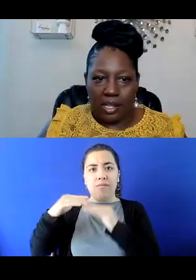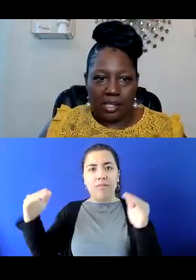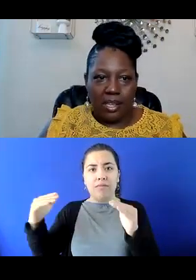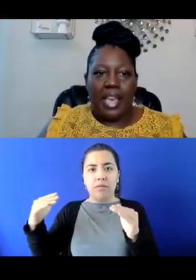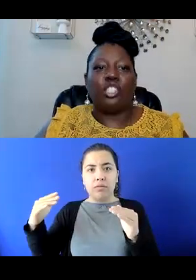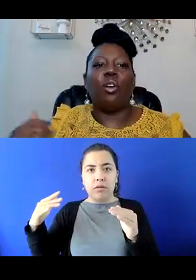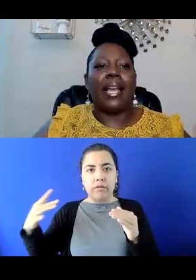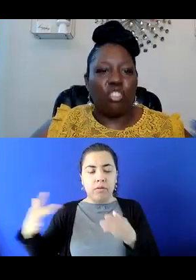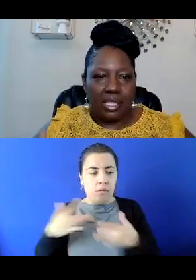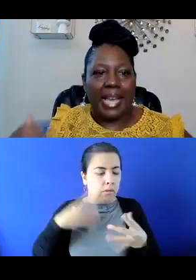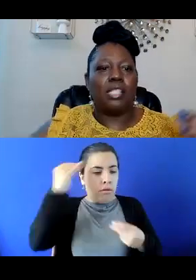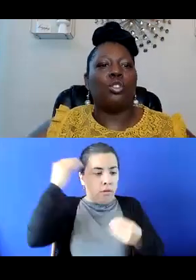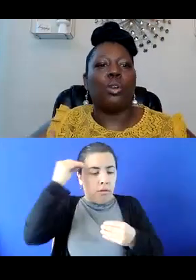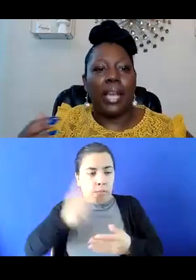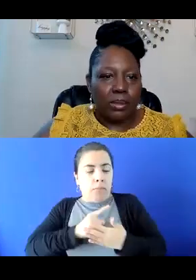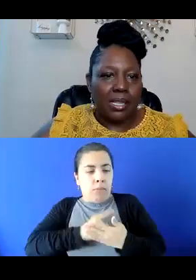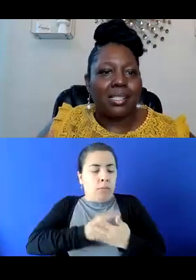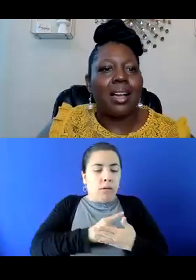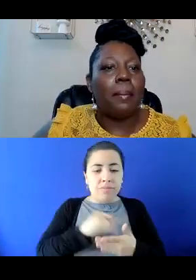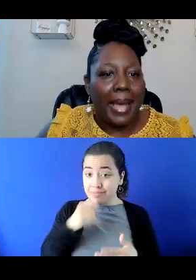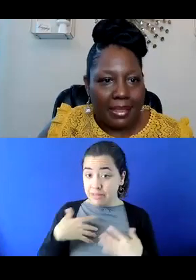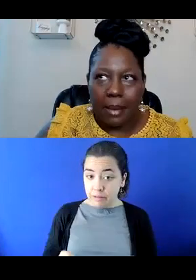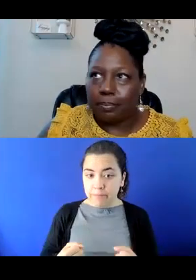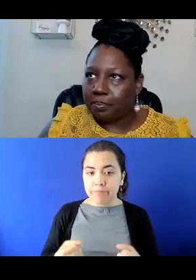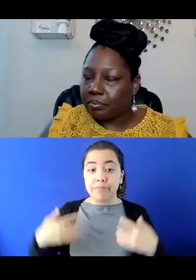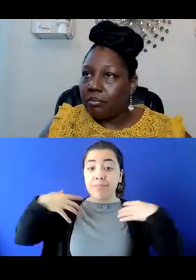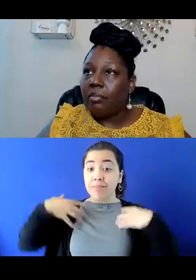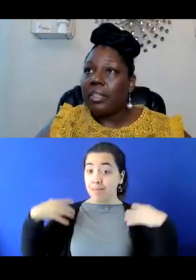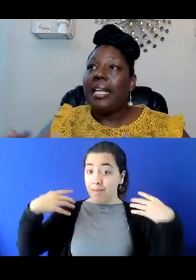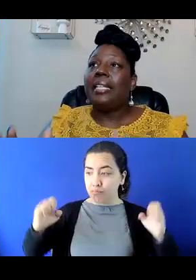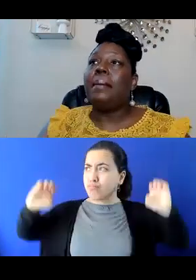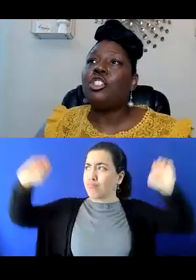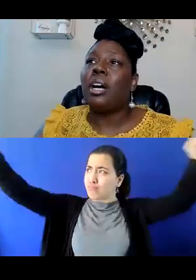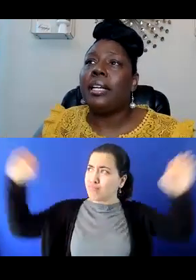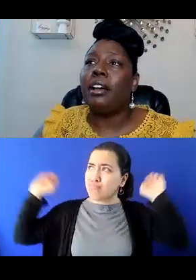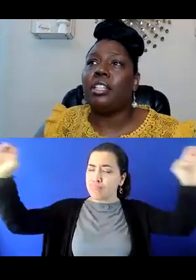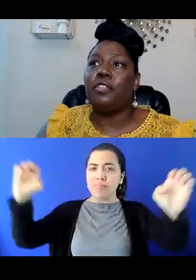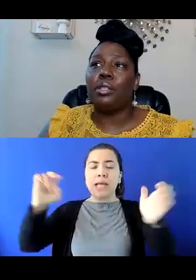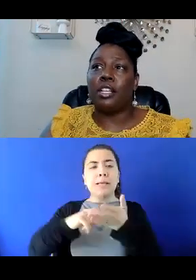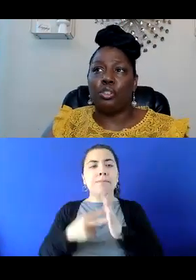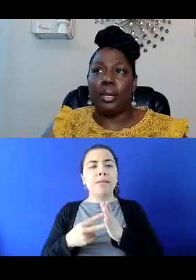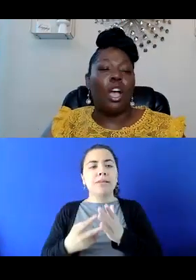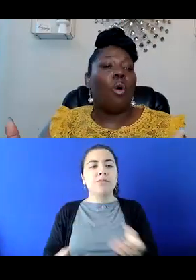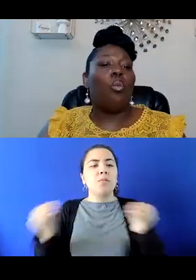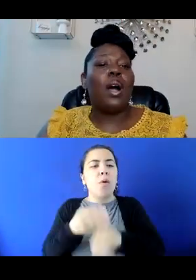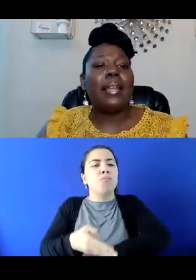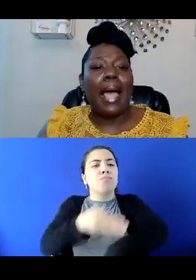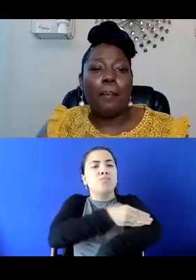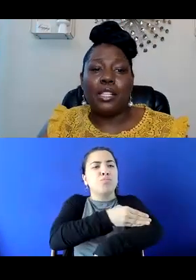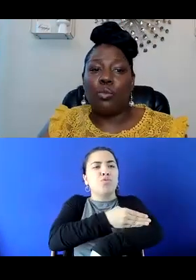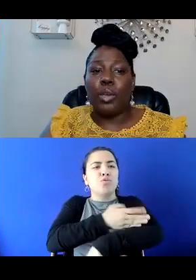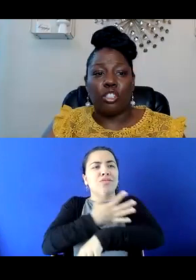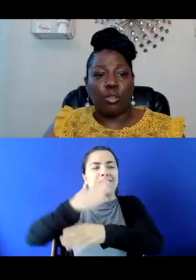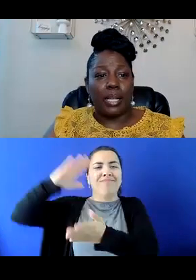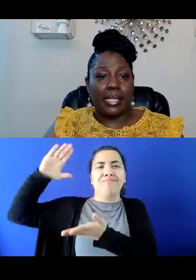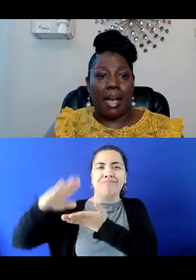for us. And so exercising sort of helps us to combat that. Limit your unhealthy foods and drink. What